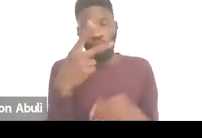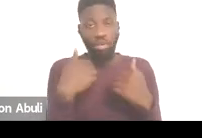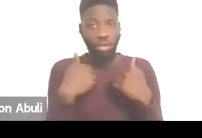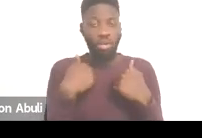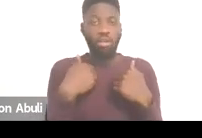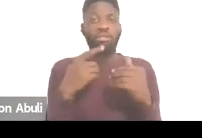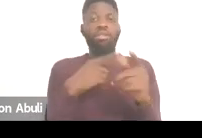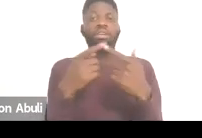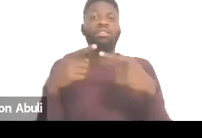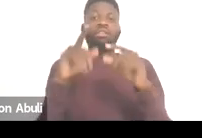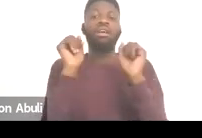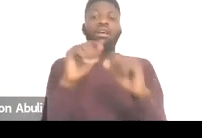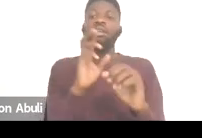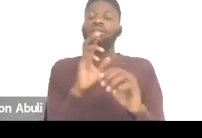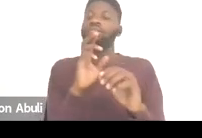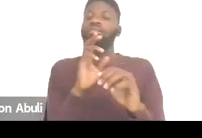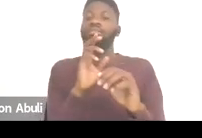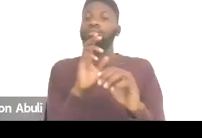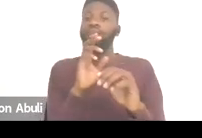can respond to them.